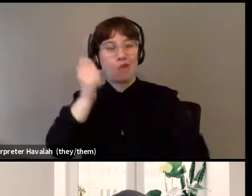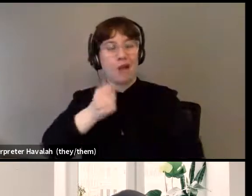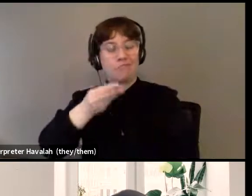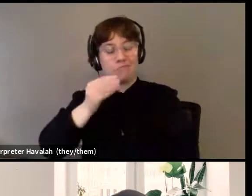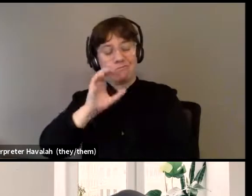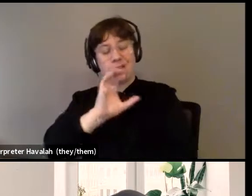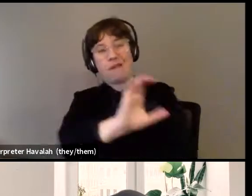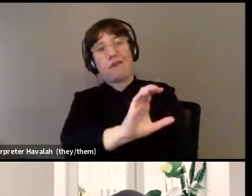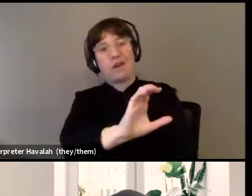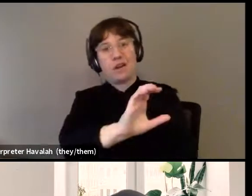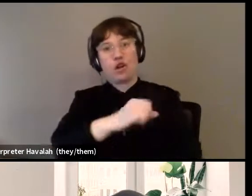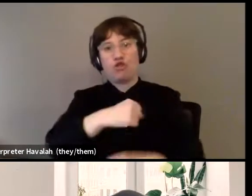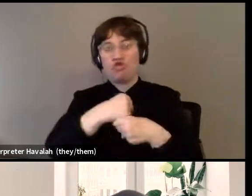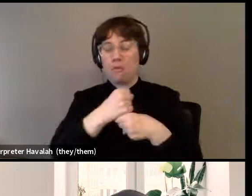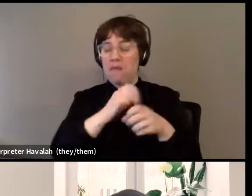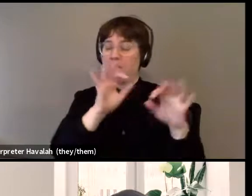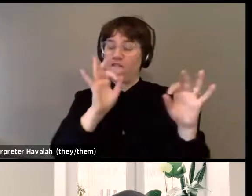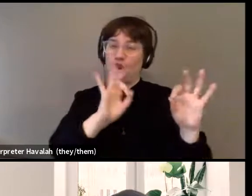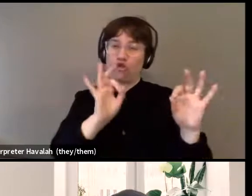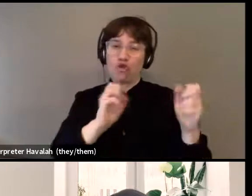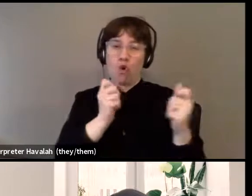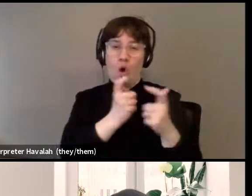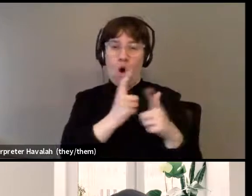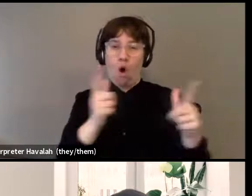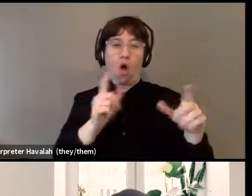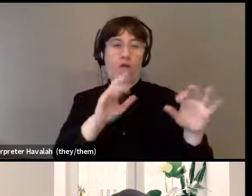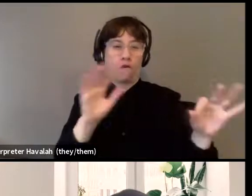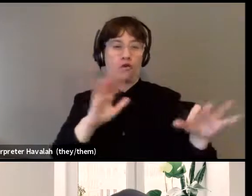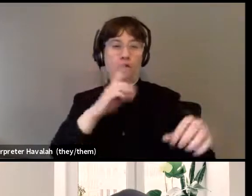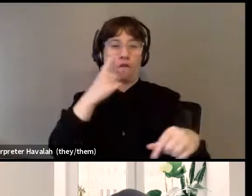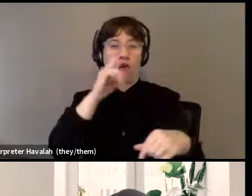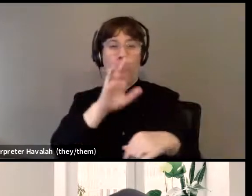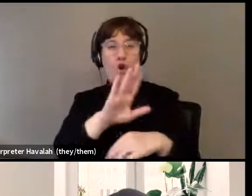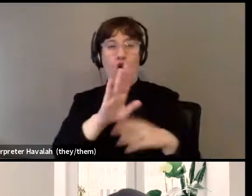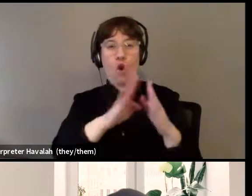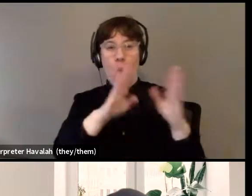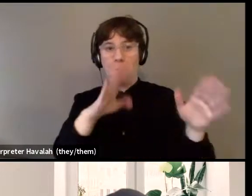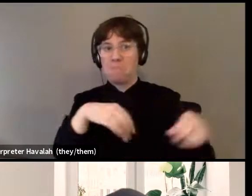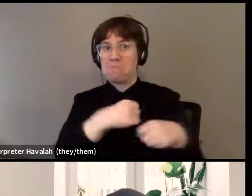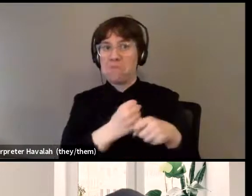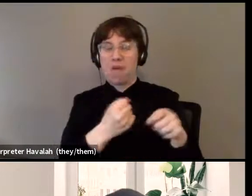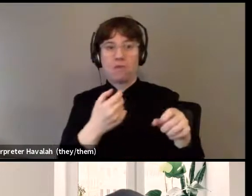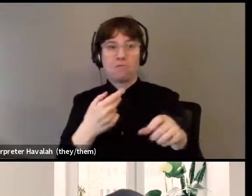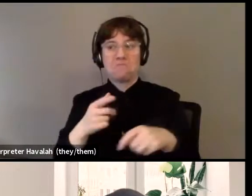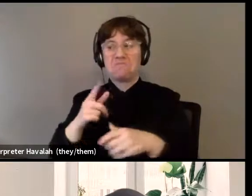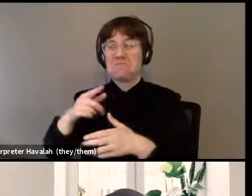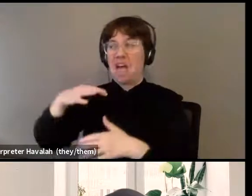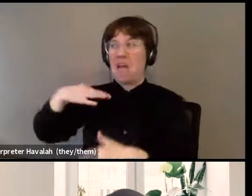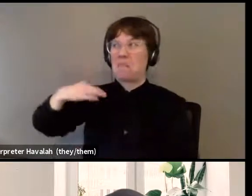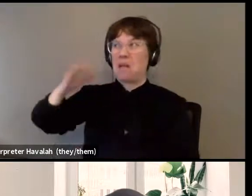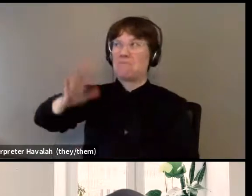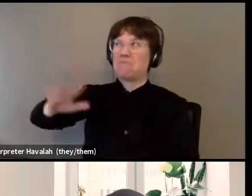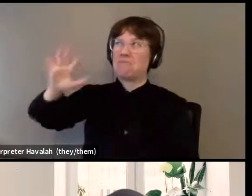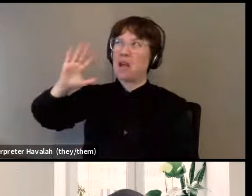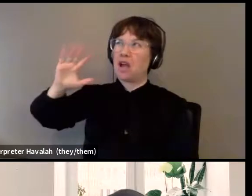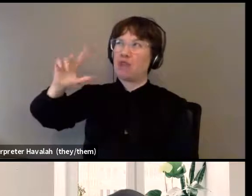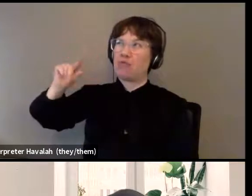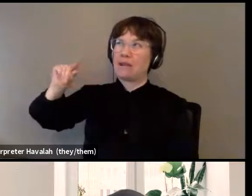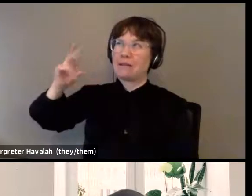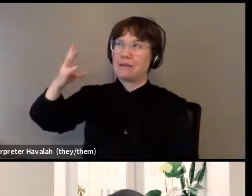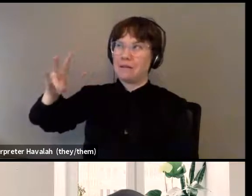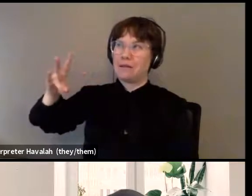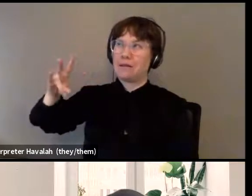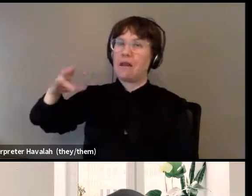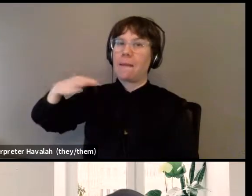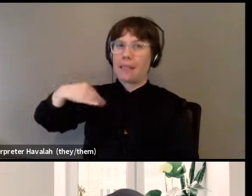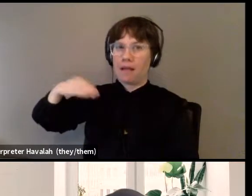classes, and she built like all the furniture for her house with this funding. I applied back in 2017 with